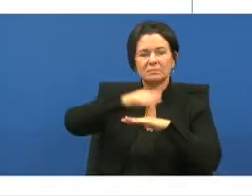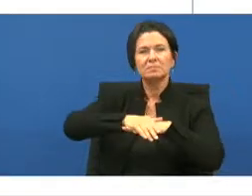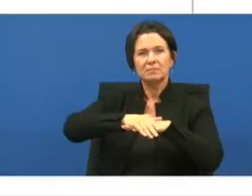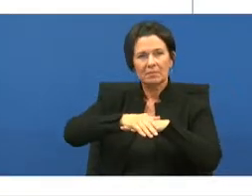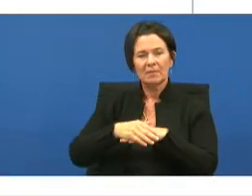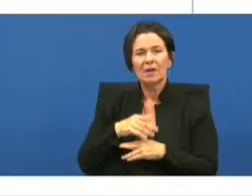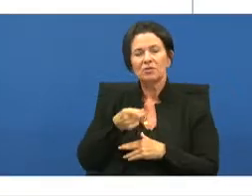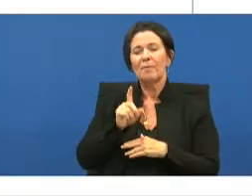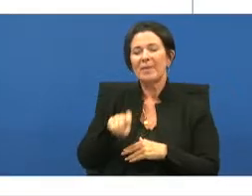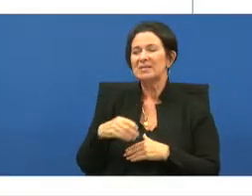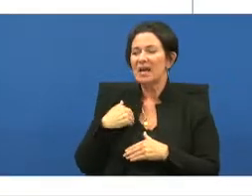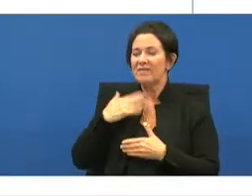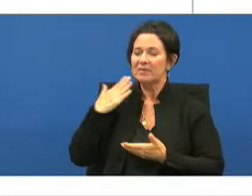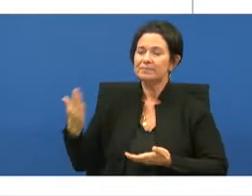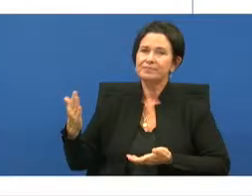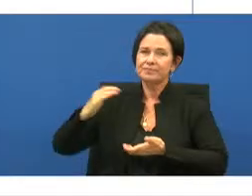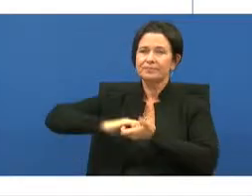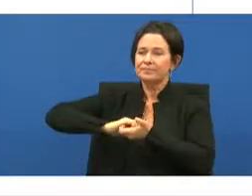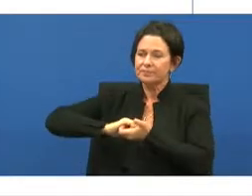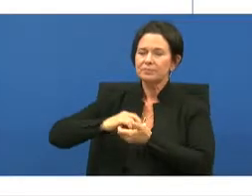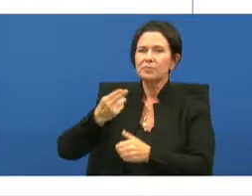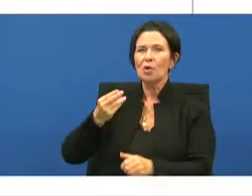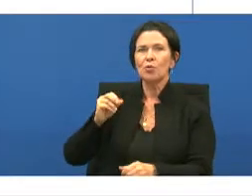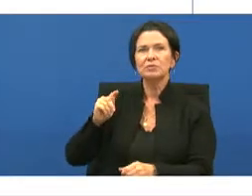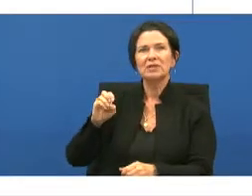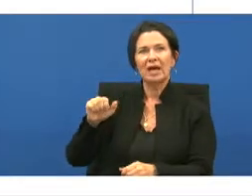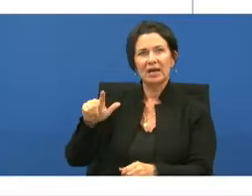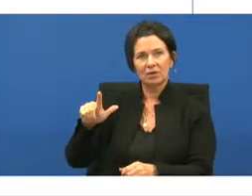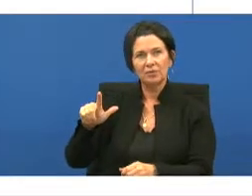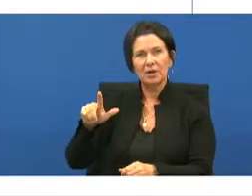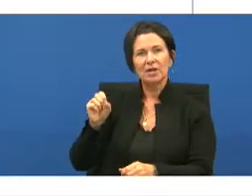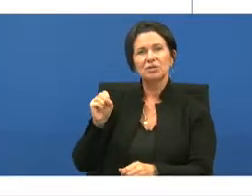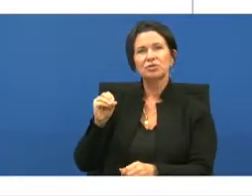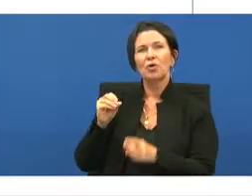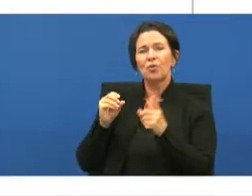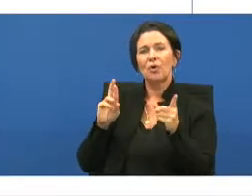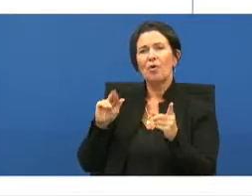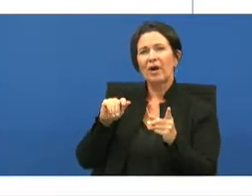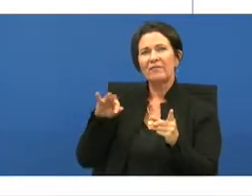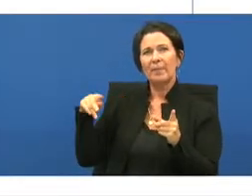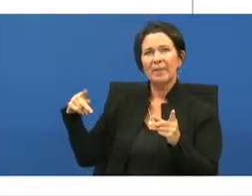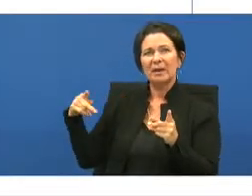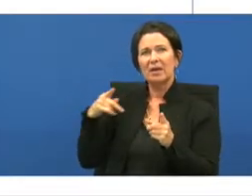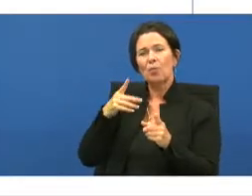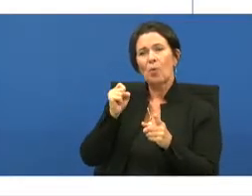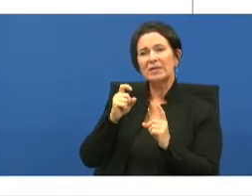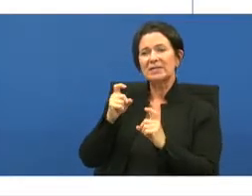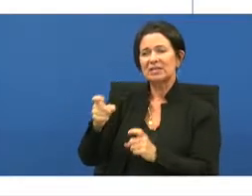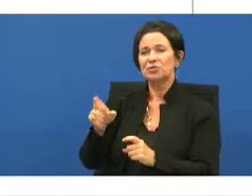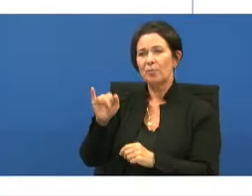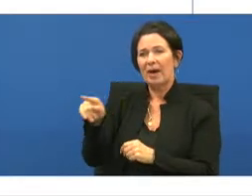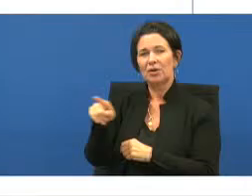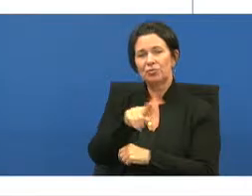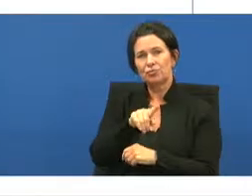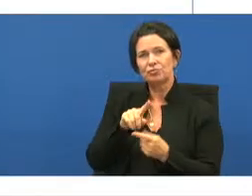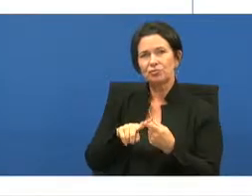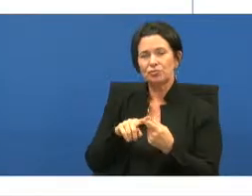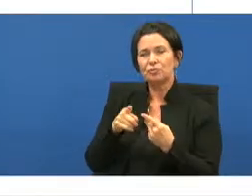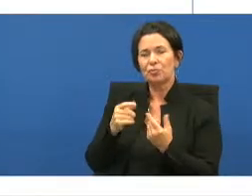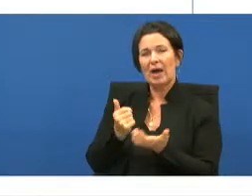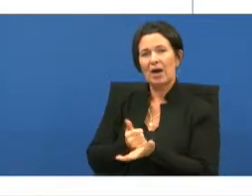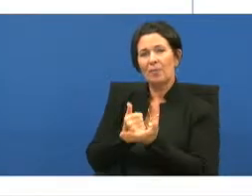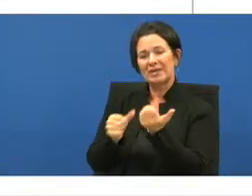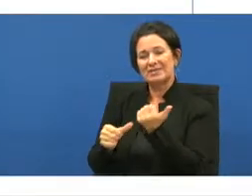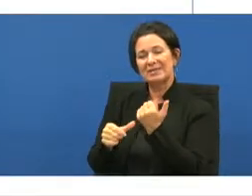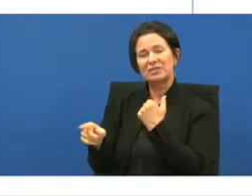And so this RFP for an owner's advisor was issued by you all to help assist you in